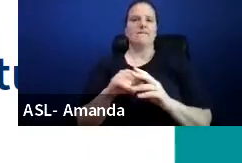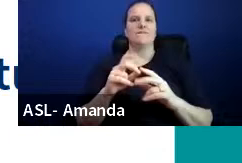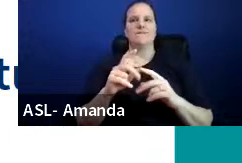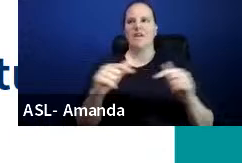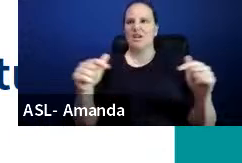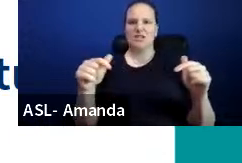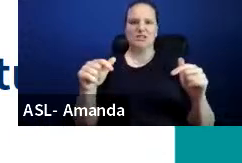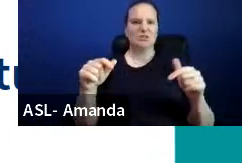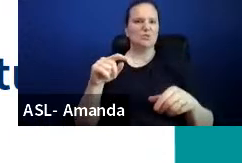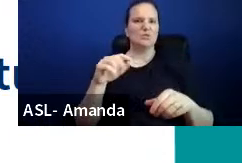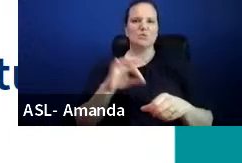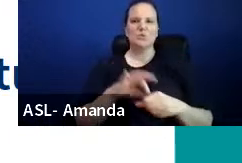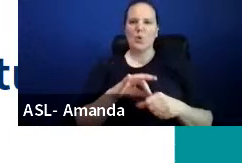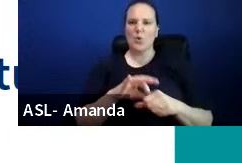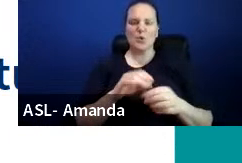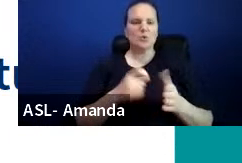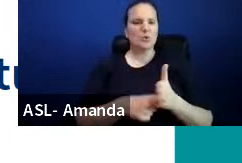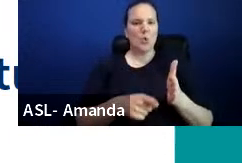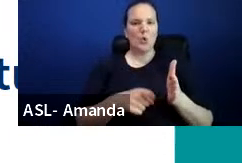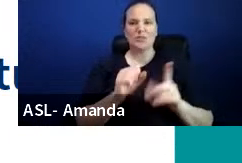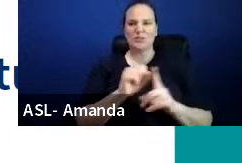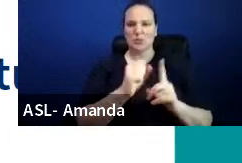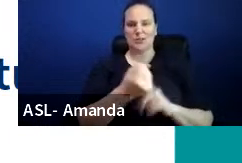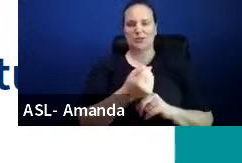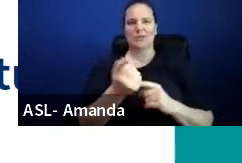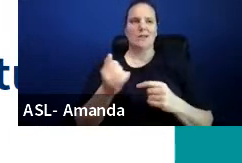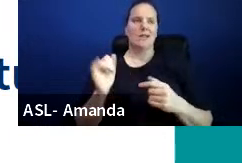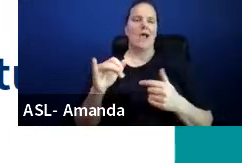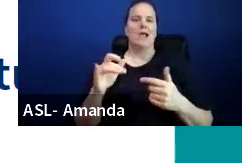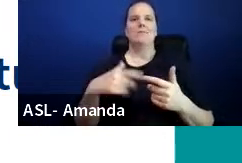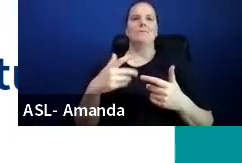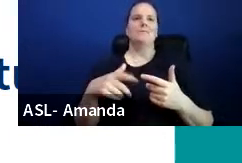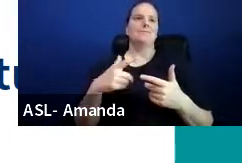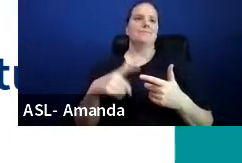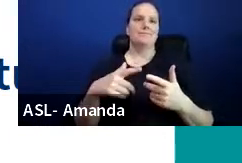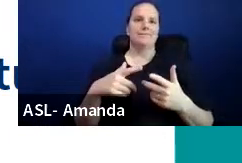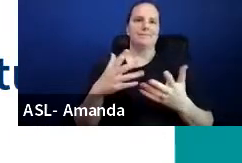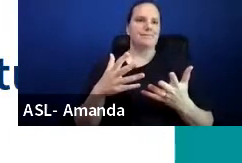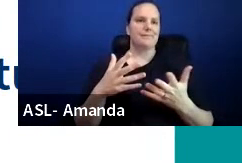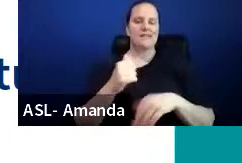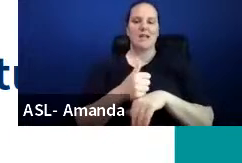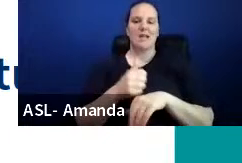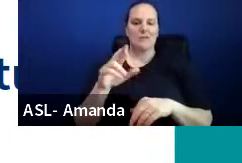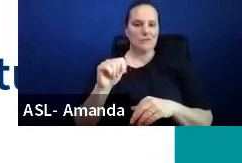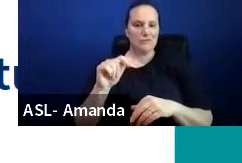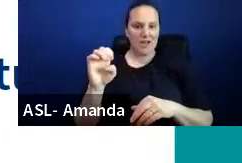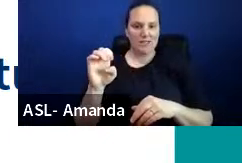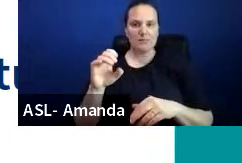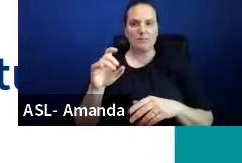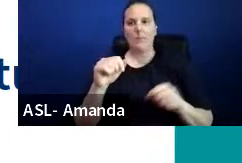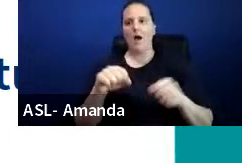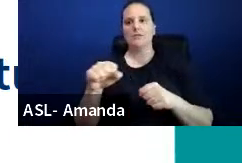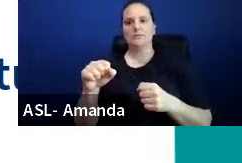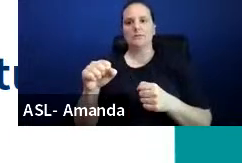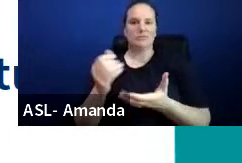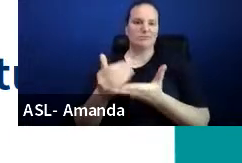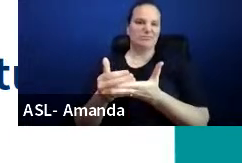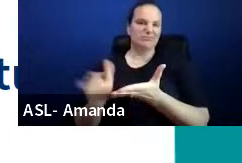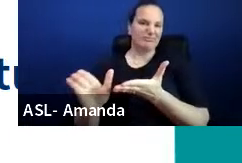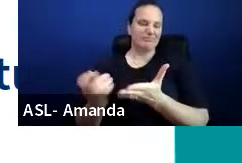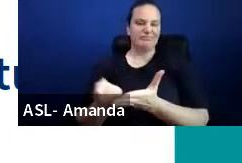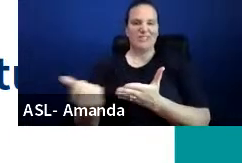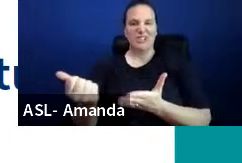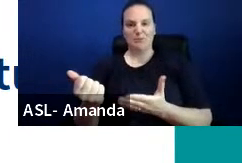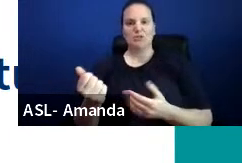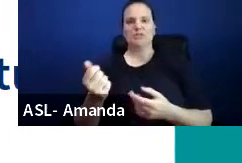toll scenarios, and a toll scenario is like a set of rates and a set of possible exemptions and a